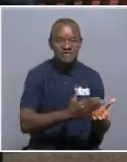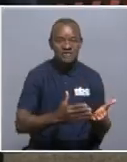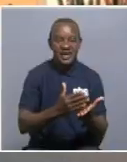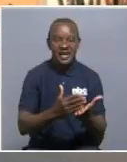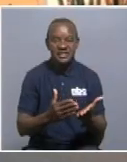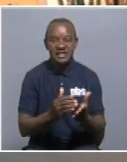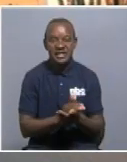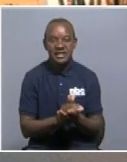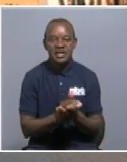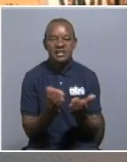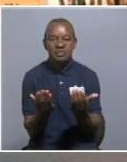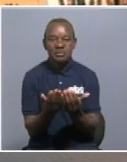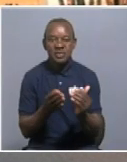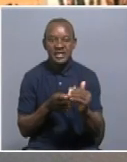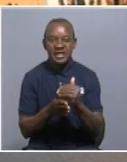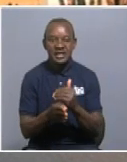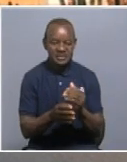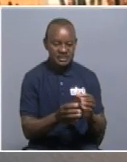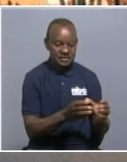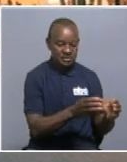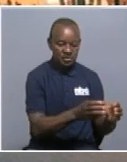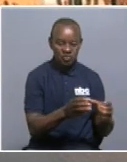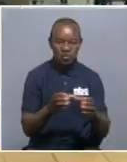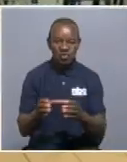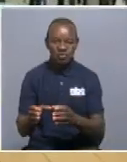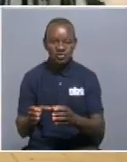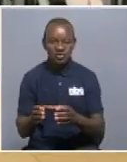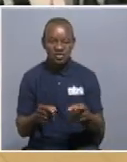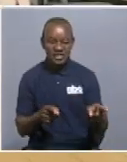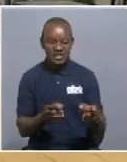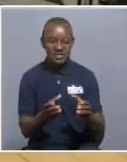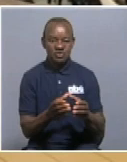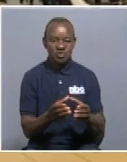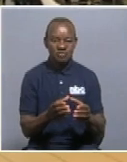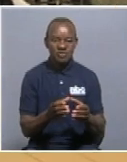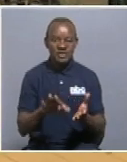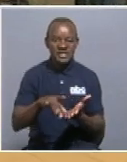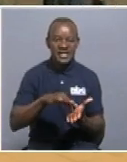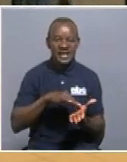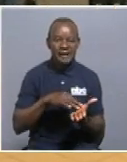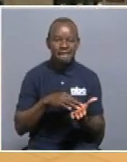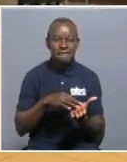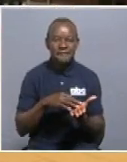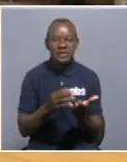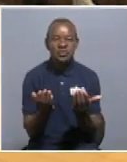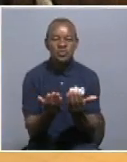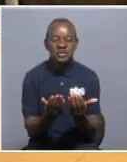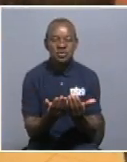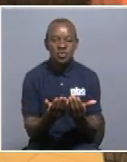also minimizes the number of learners on the school ground at a given time. So I think schools have been given